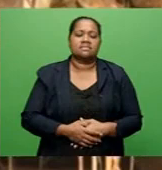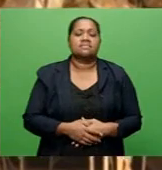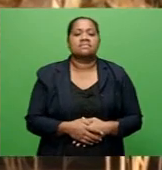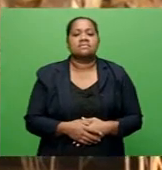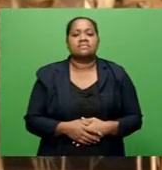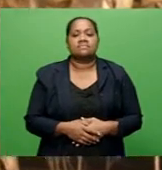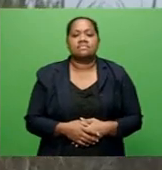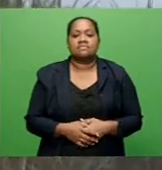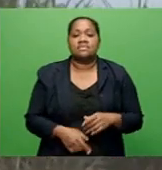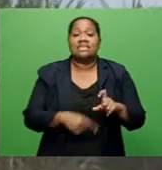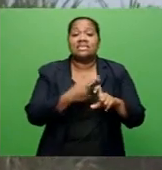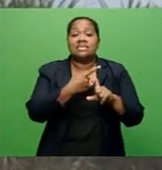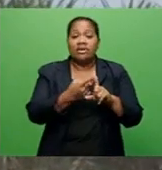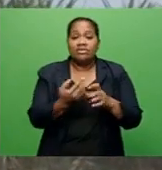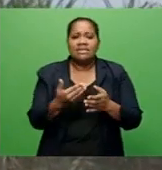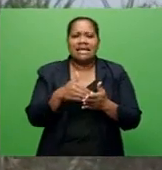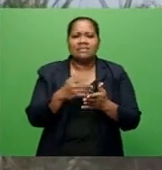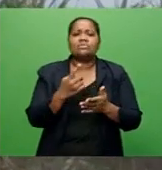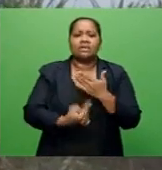Karan has the drainage work for